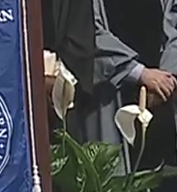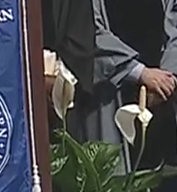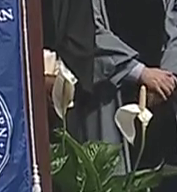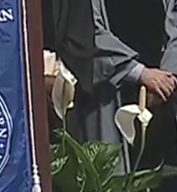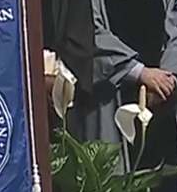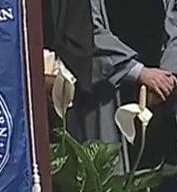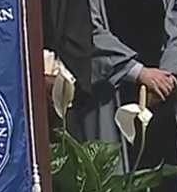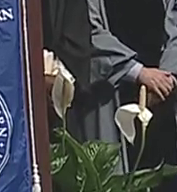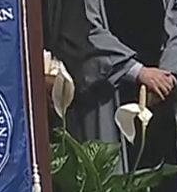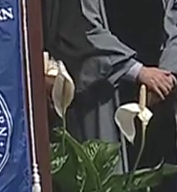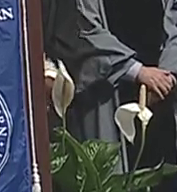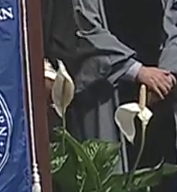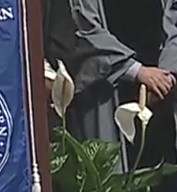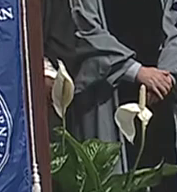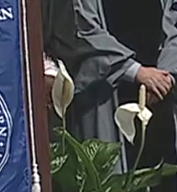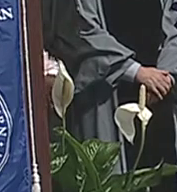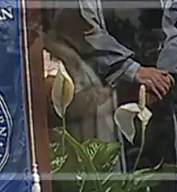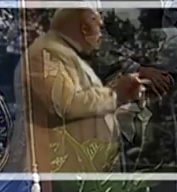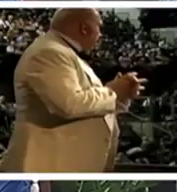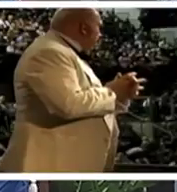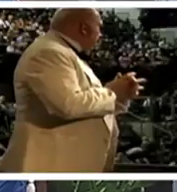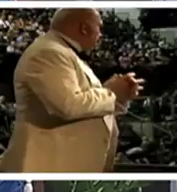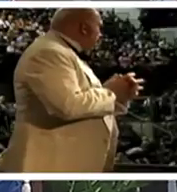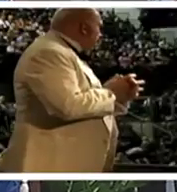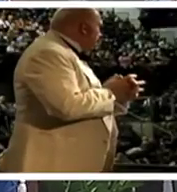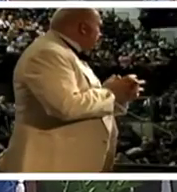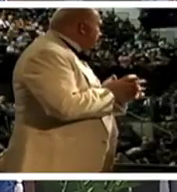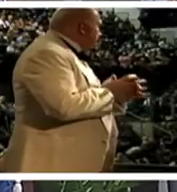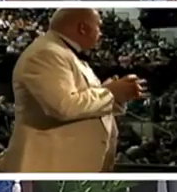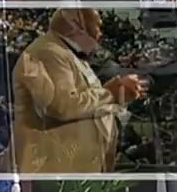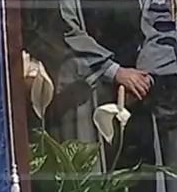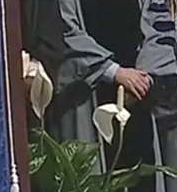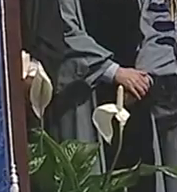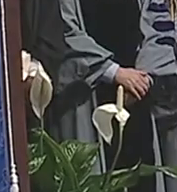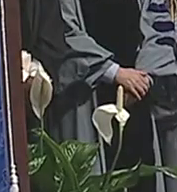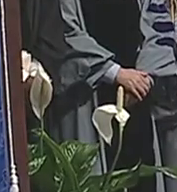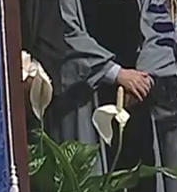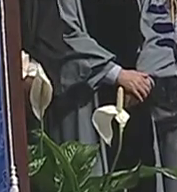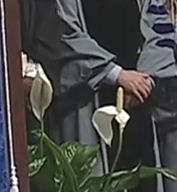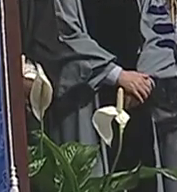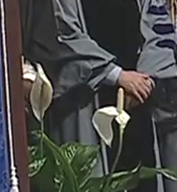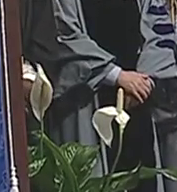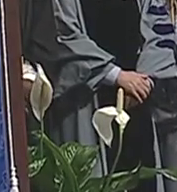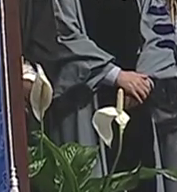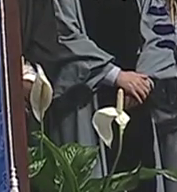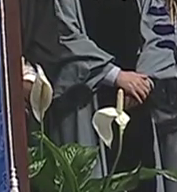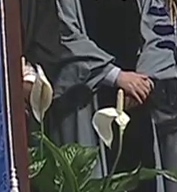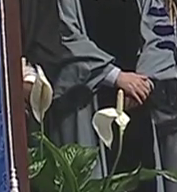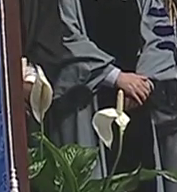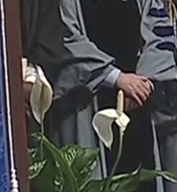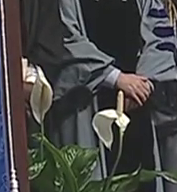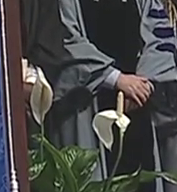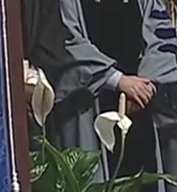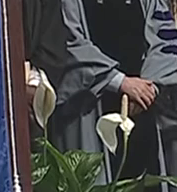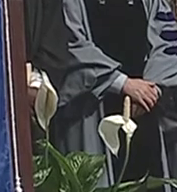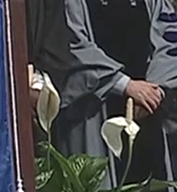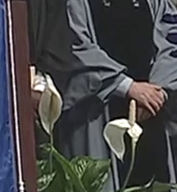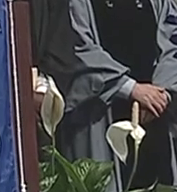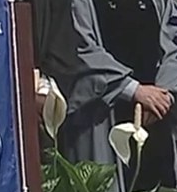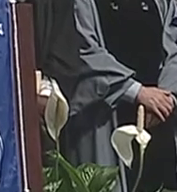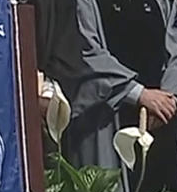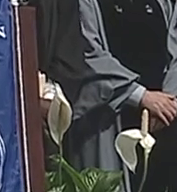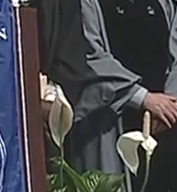Nova Southeastern University, the 39th Annual Law Center Commencement, part of the 46th